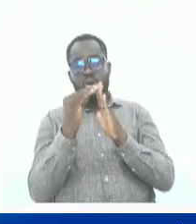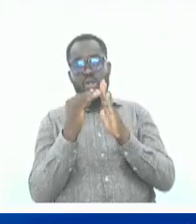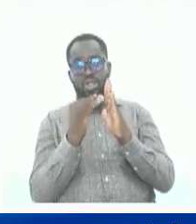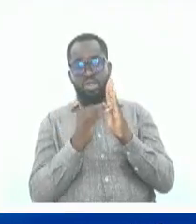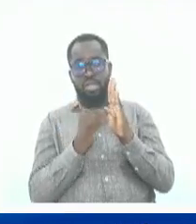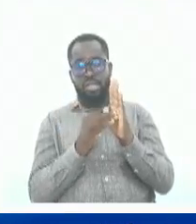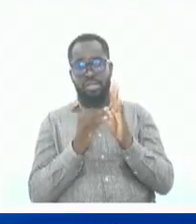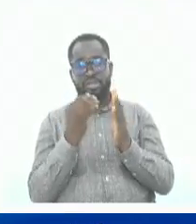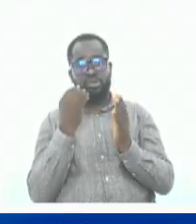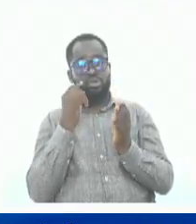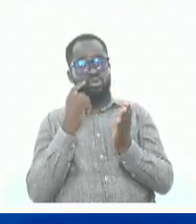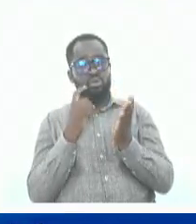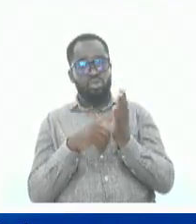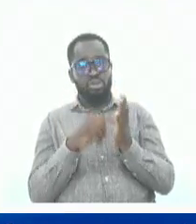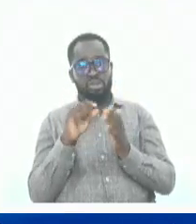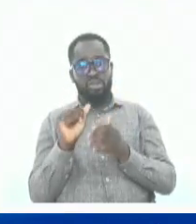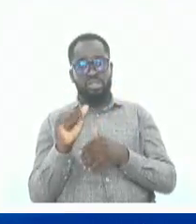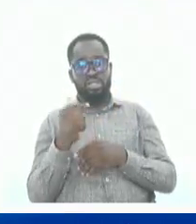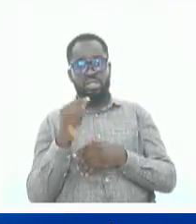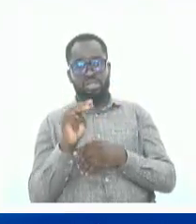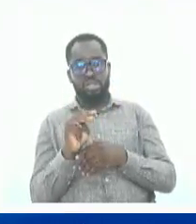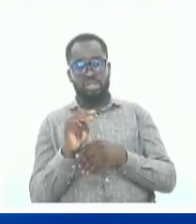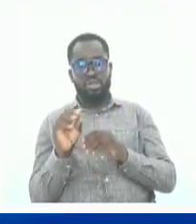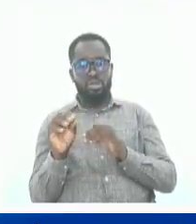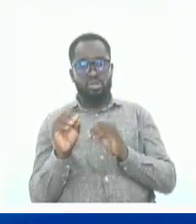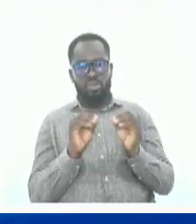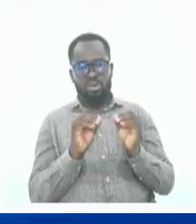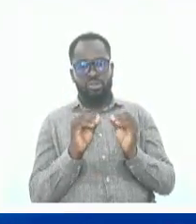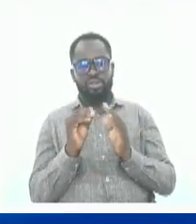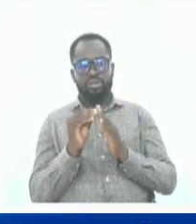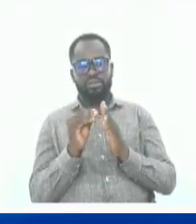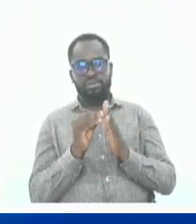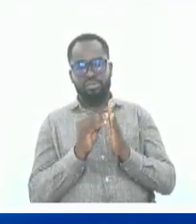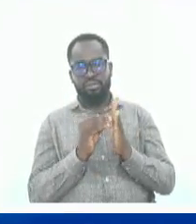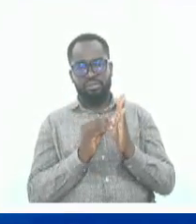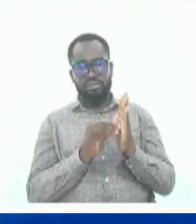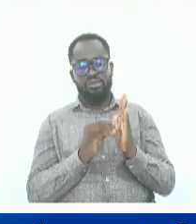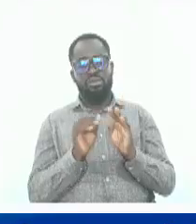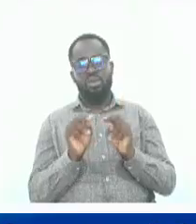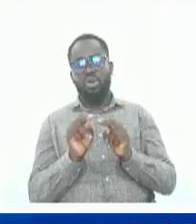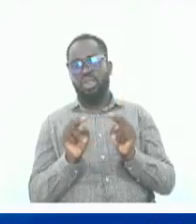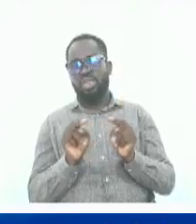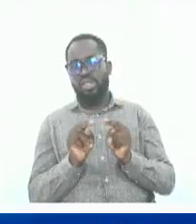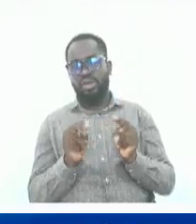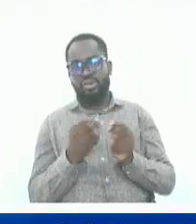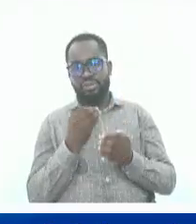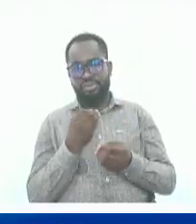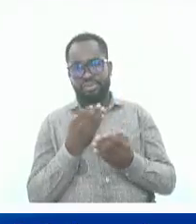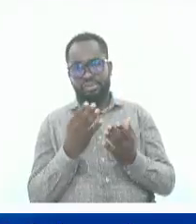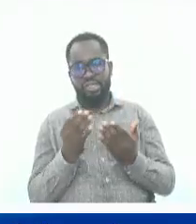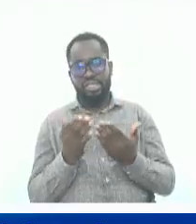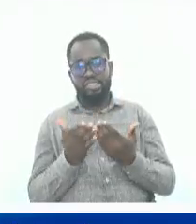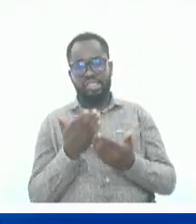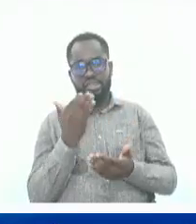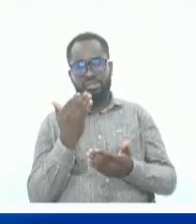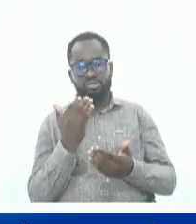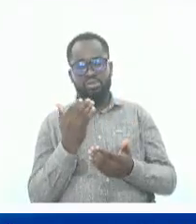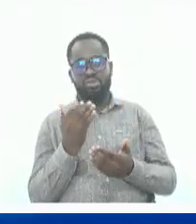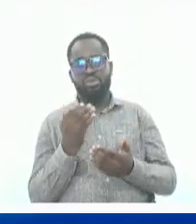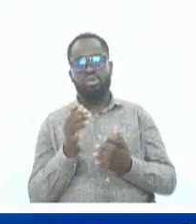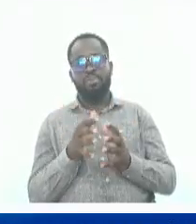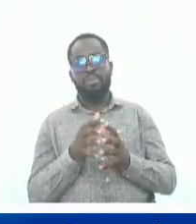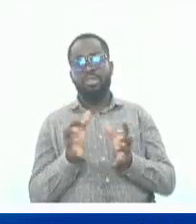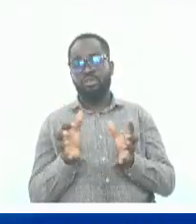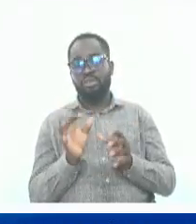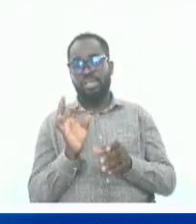in the notice of the AGM. The motions of the agenda are ordinary resolutions which require a simple majority of